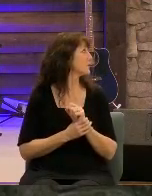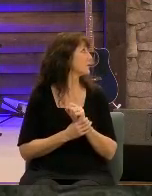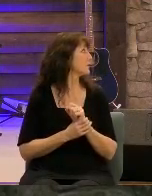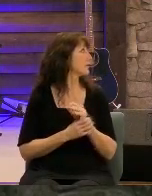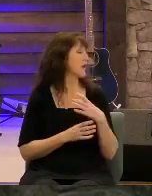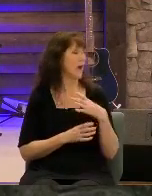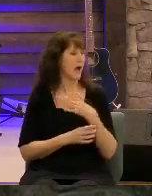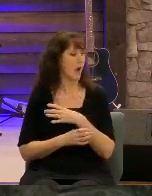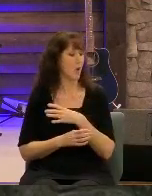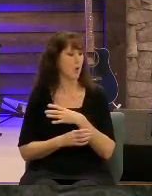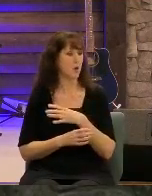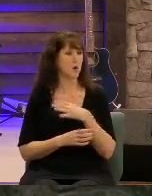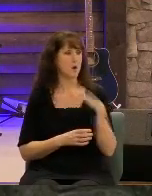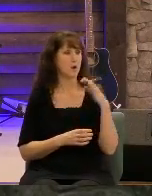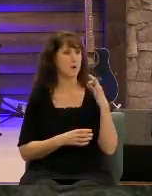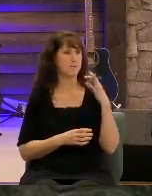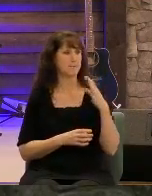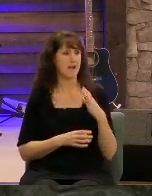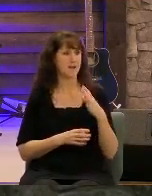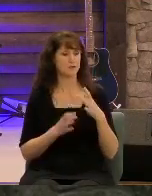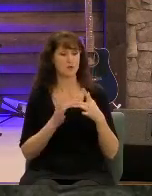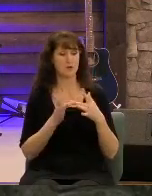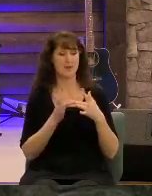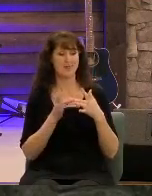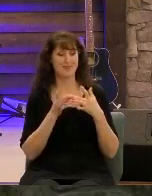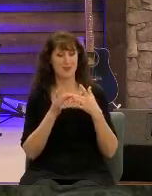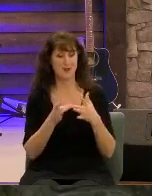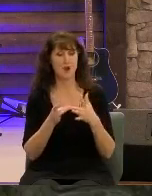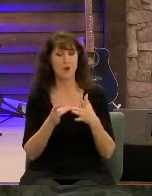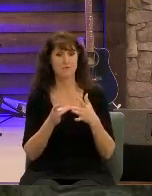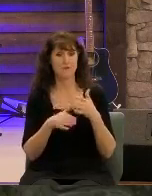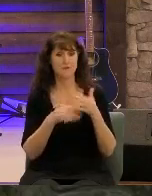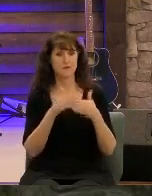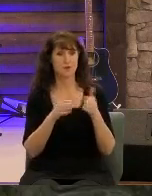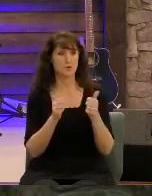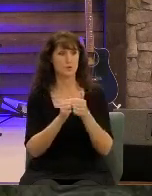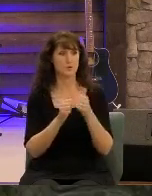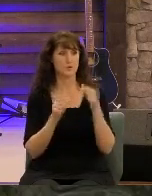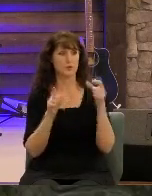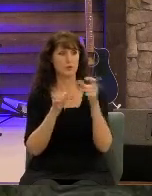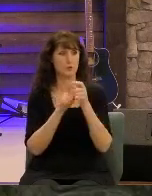Our pastor led off this series last week with the word infused.